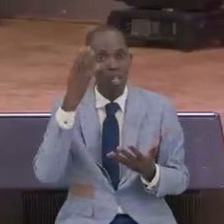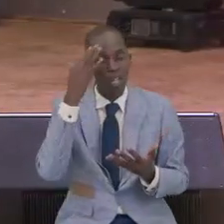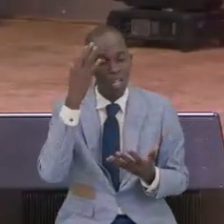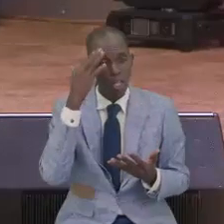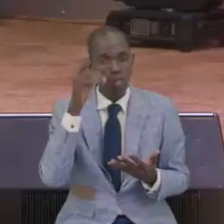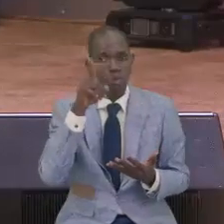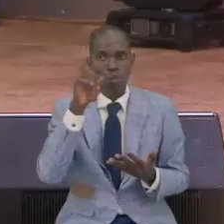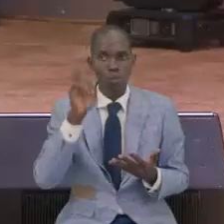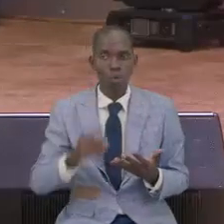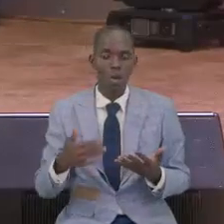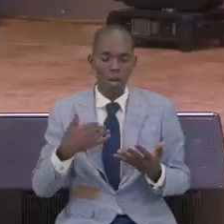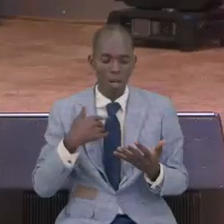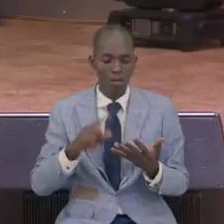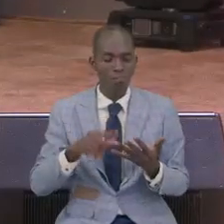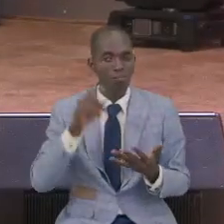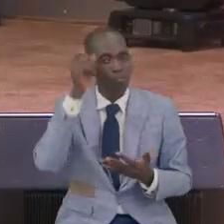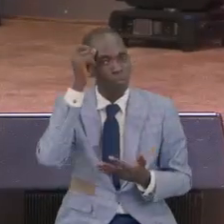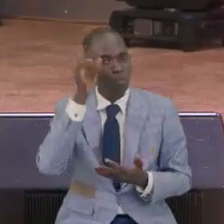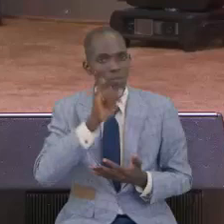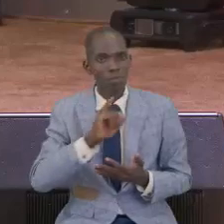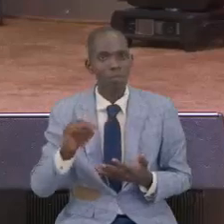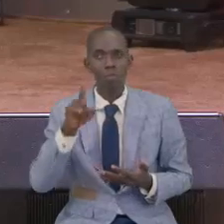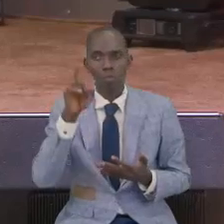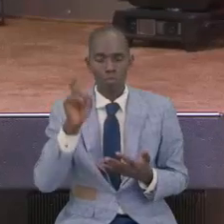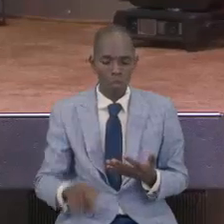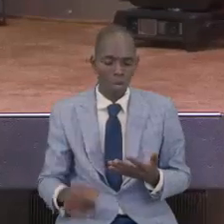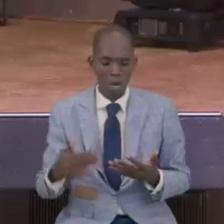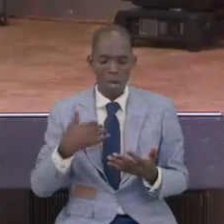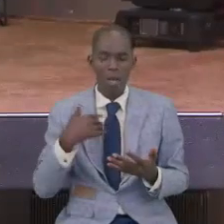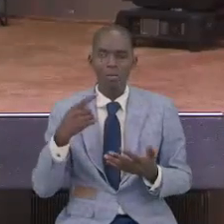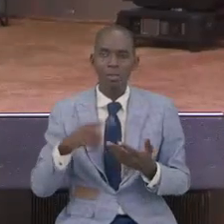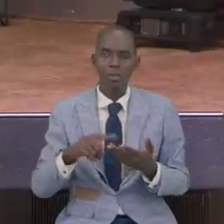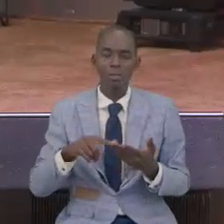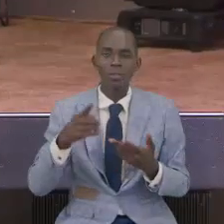have the understanding, and then you should be able to have the